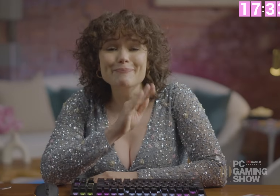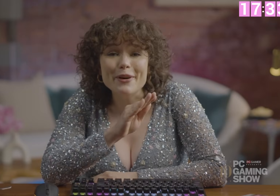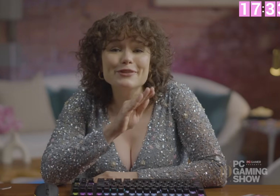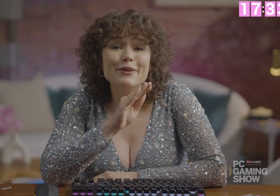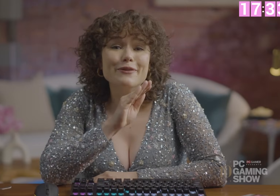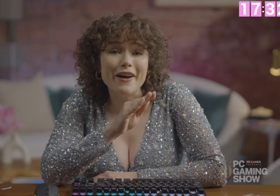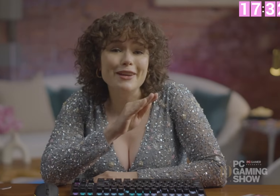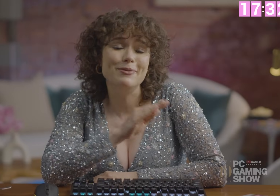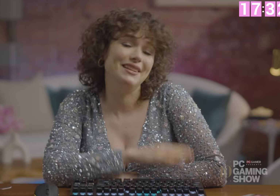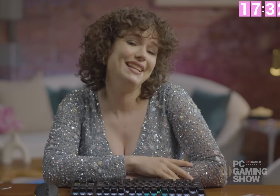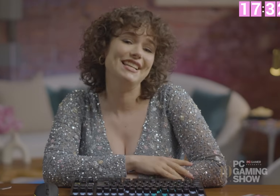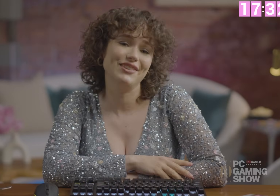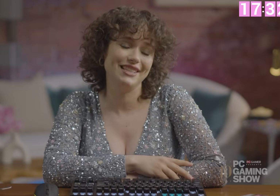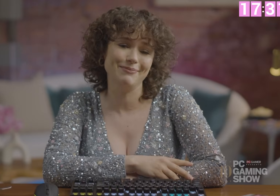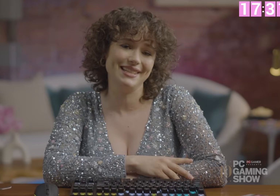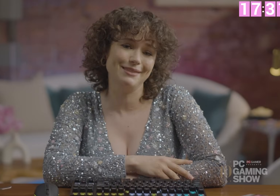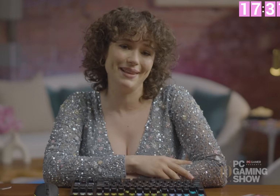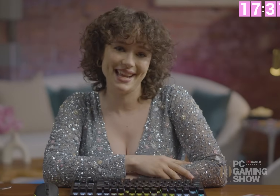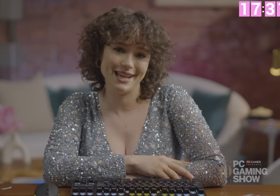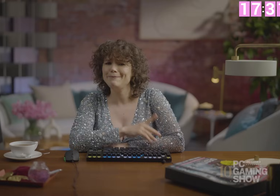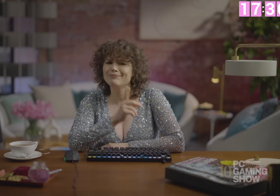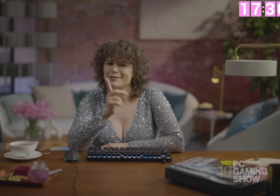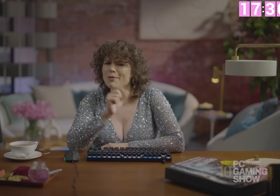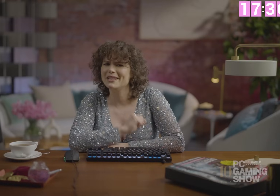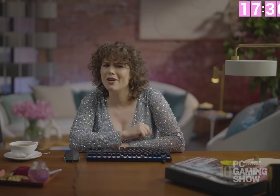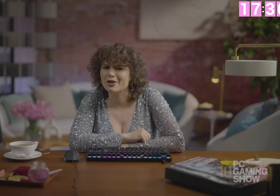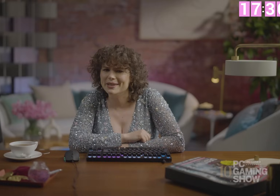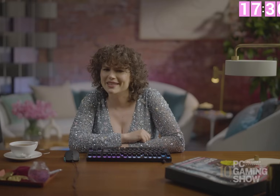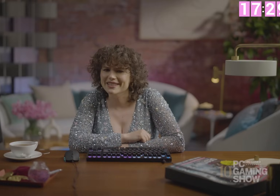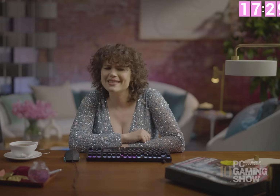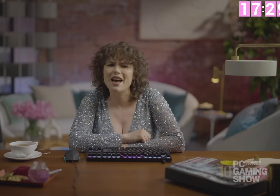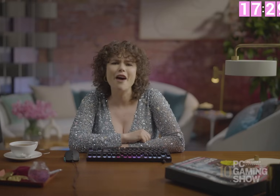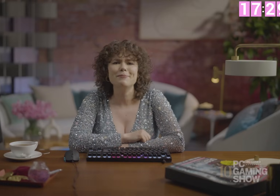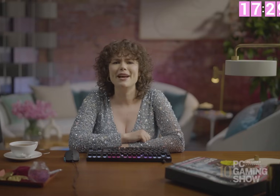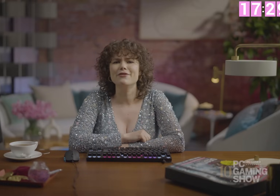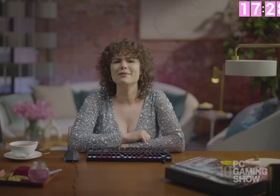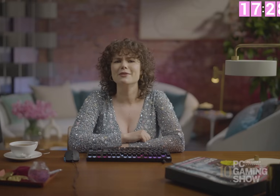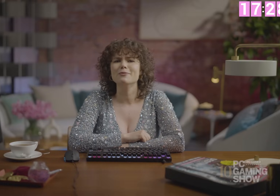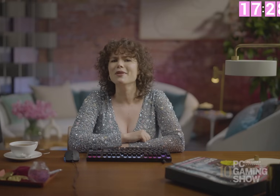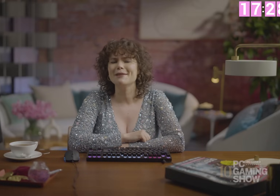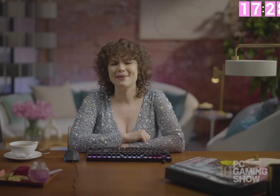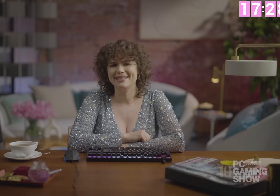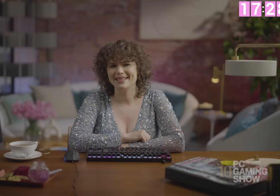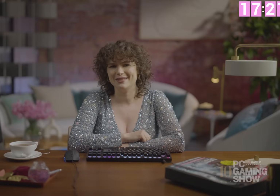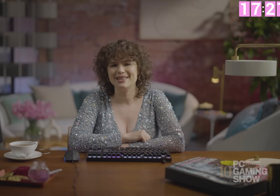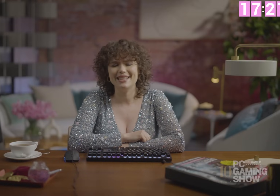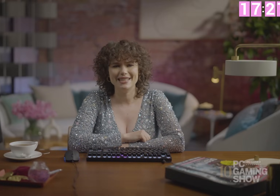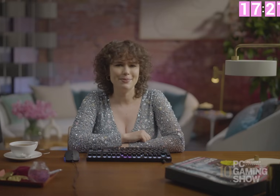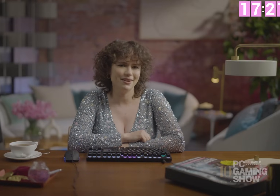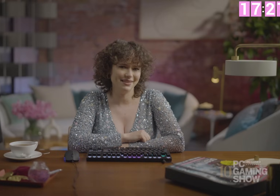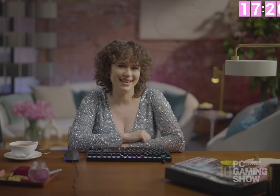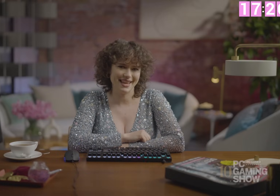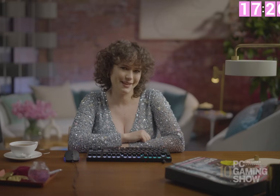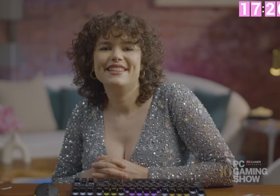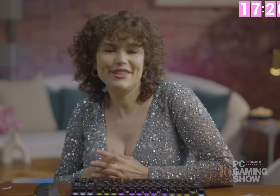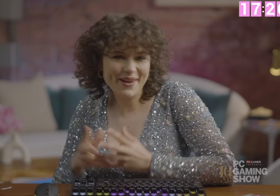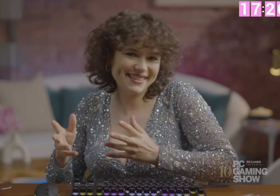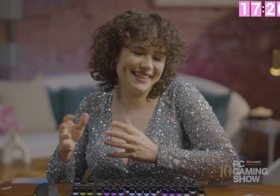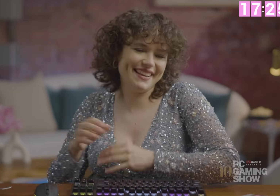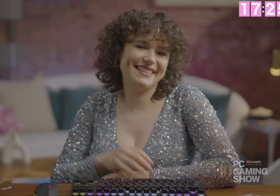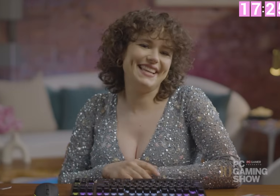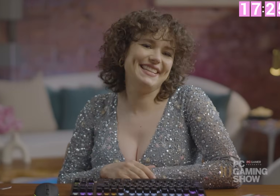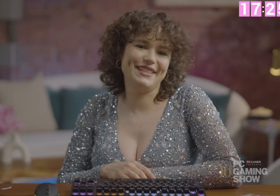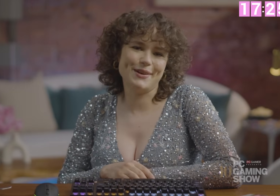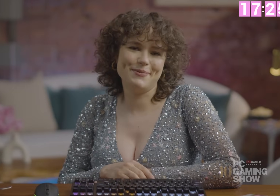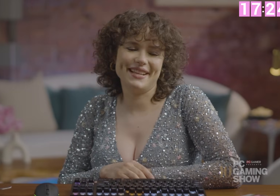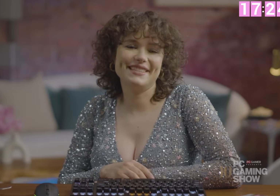the most vibrant and interesting place to play games. It's probably not a coincidence that other platforms look more like PCs with each passing year. To us, the